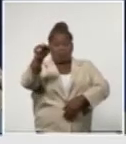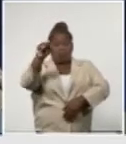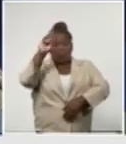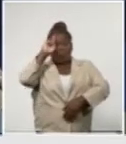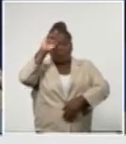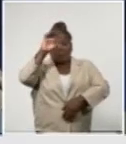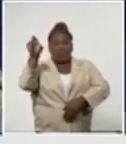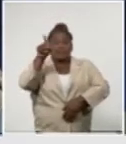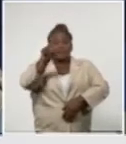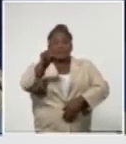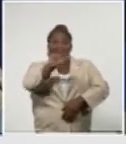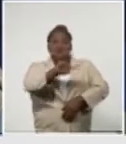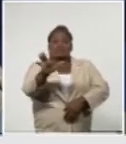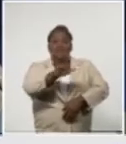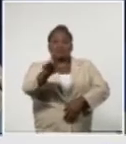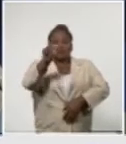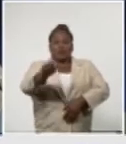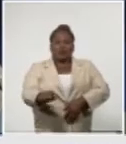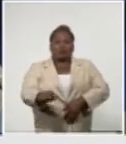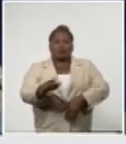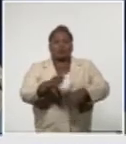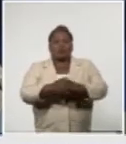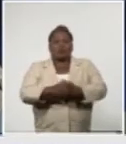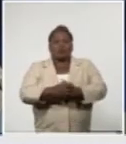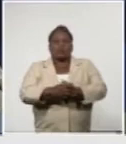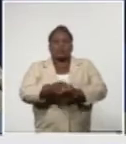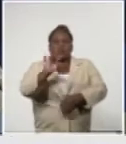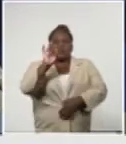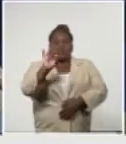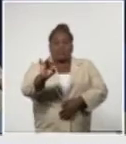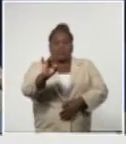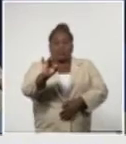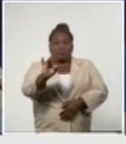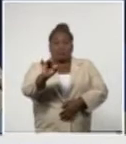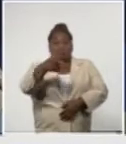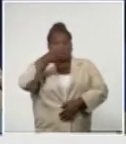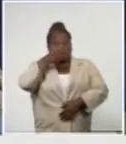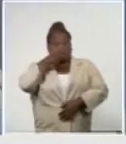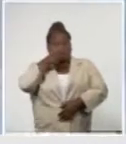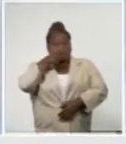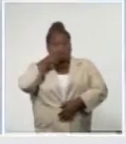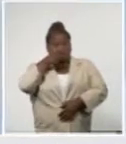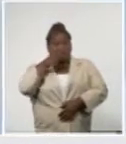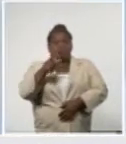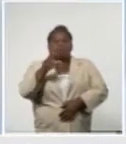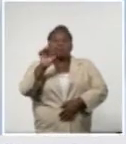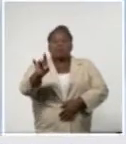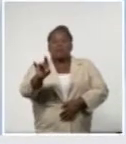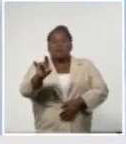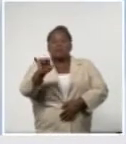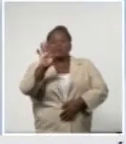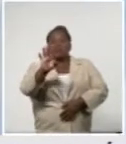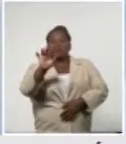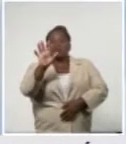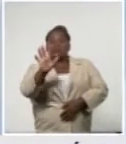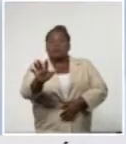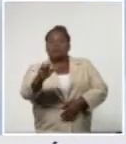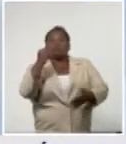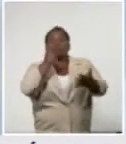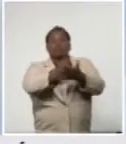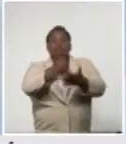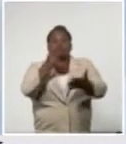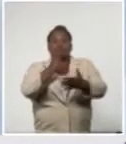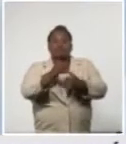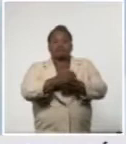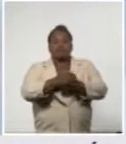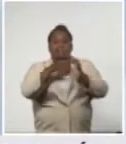has 155 patients admitted to its hospitals, 7 in surveillance, 85 are suspects,